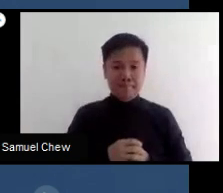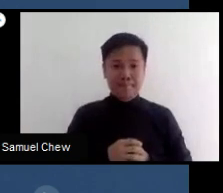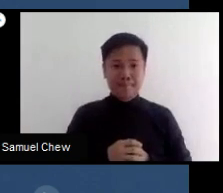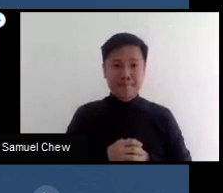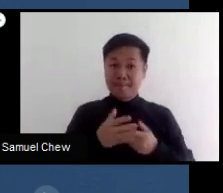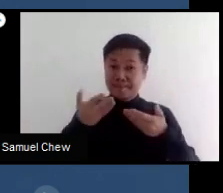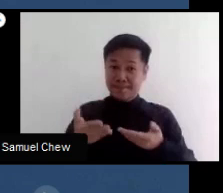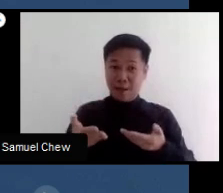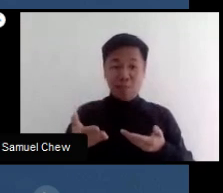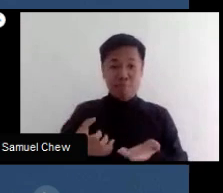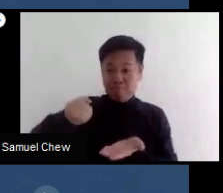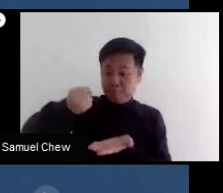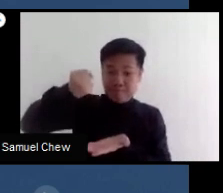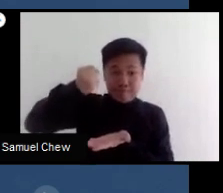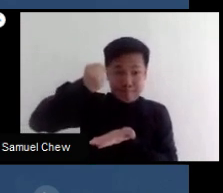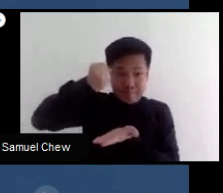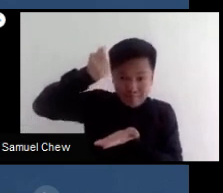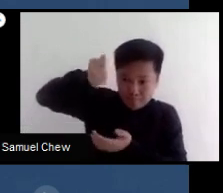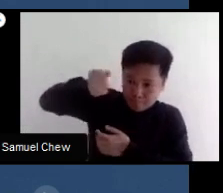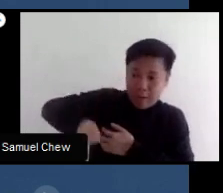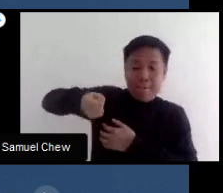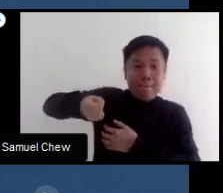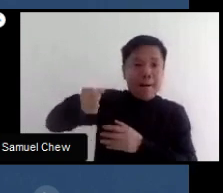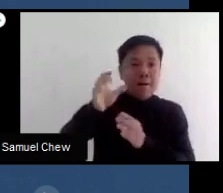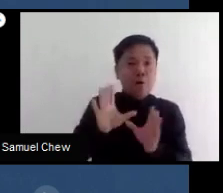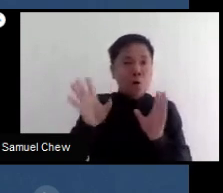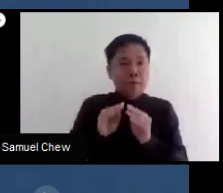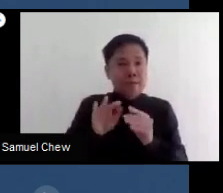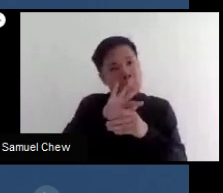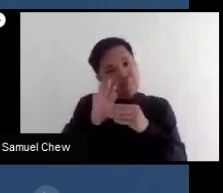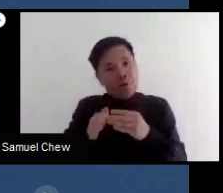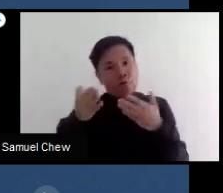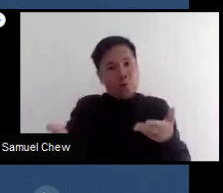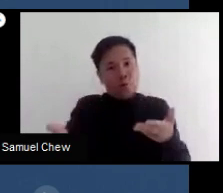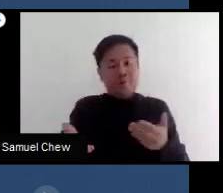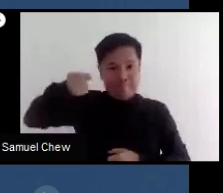declare that this committee is adjourned for today. Thank you.